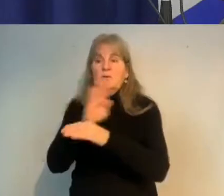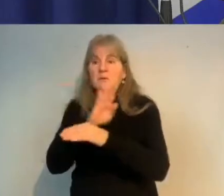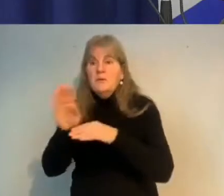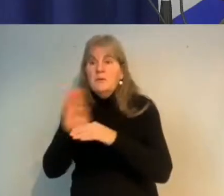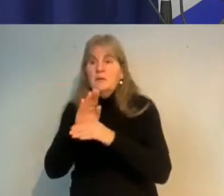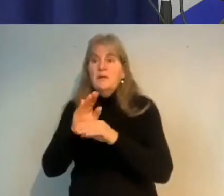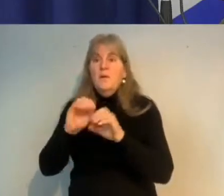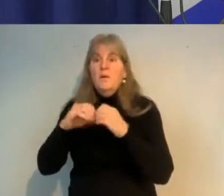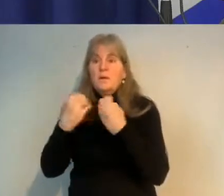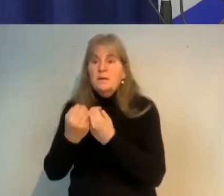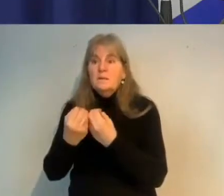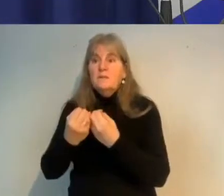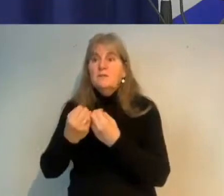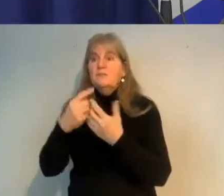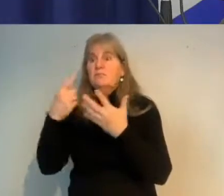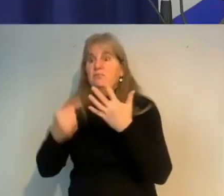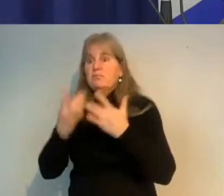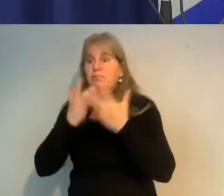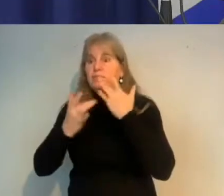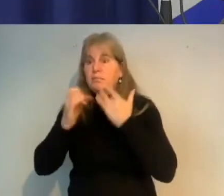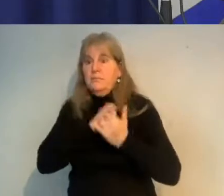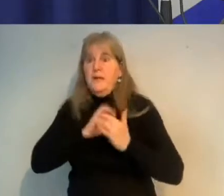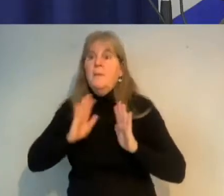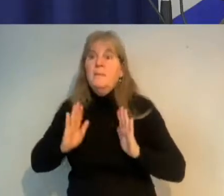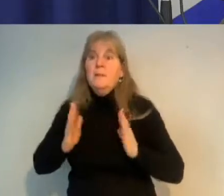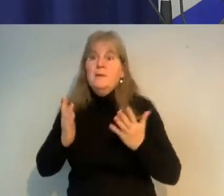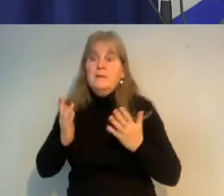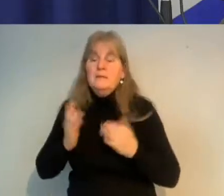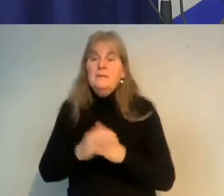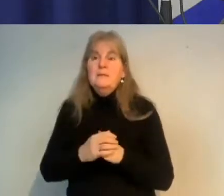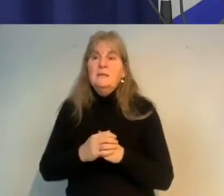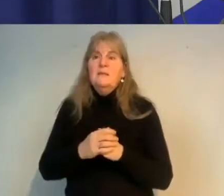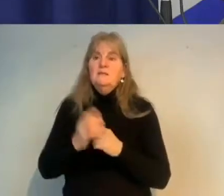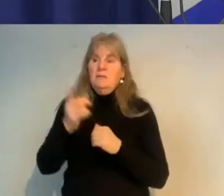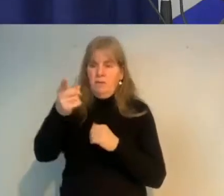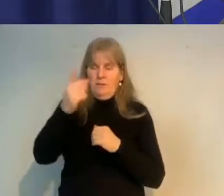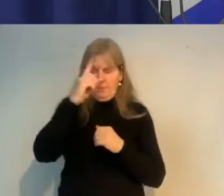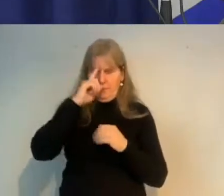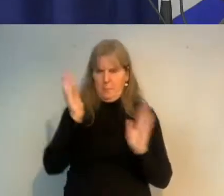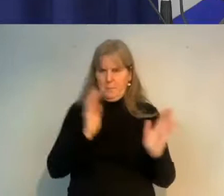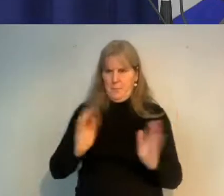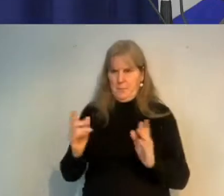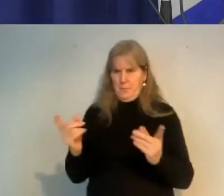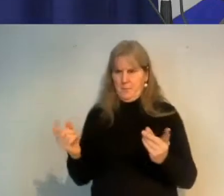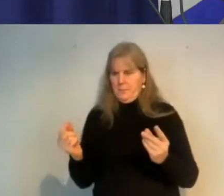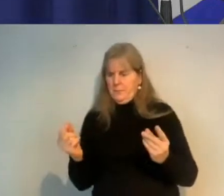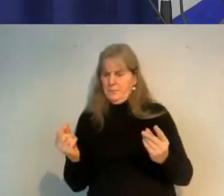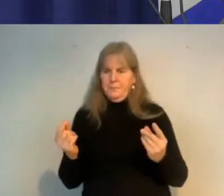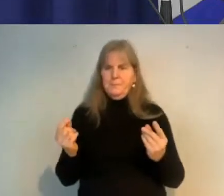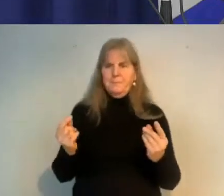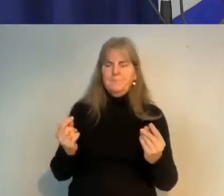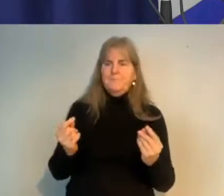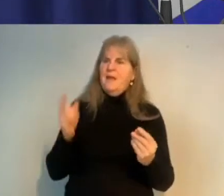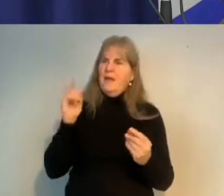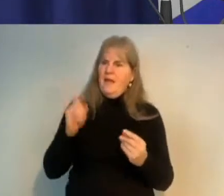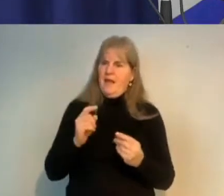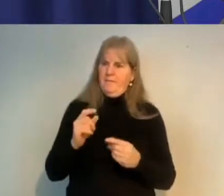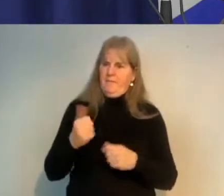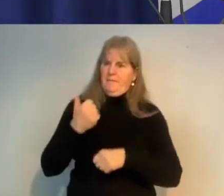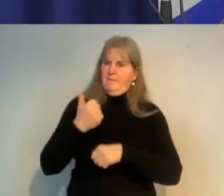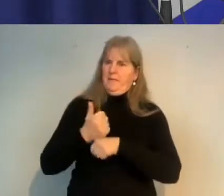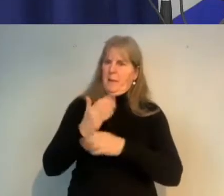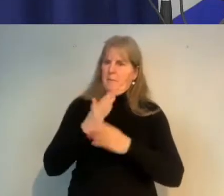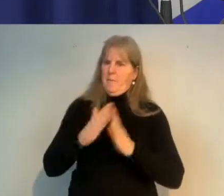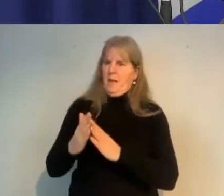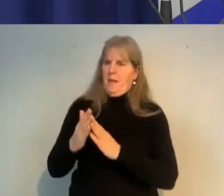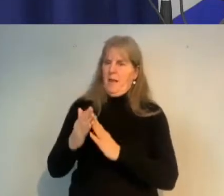Therefore, we will all also need to prepare throughout our lives by having contingency plans for when things don't go how